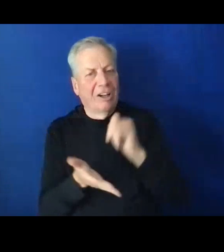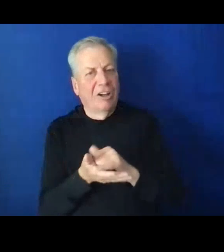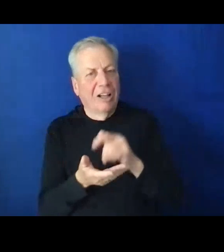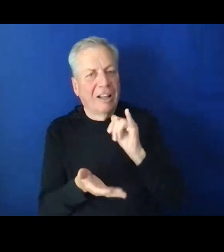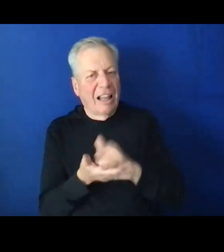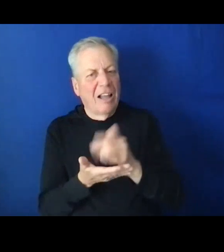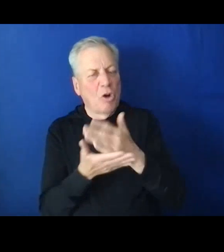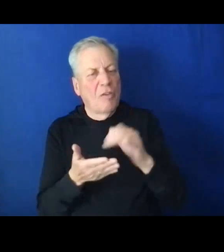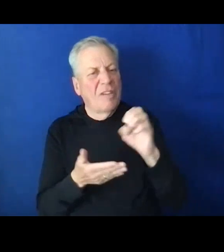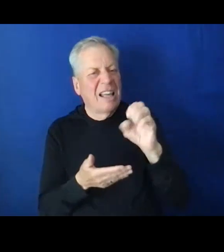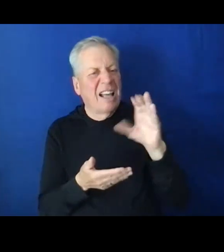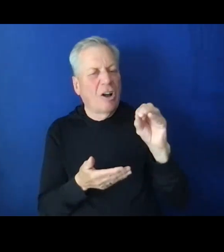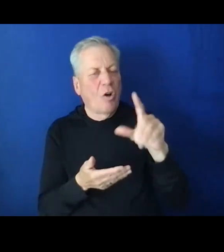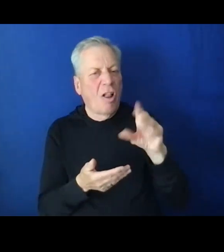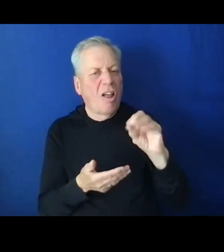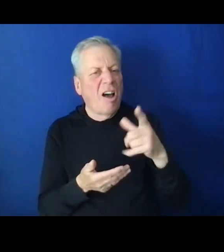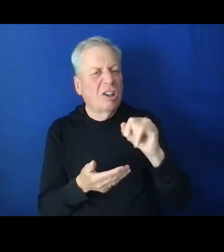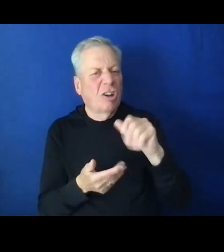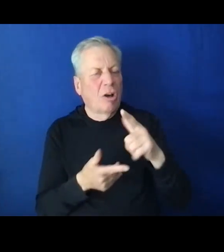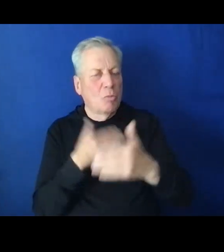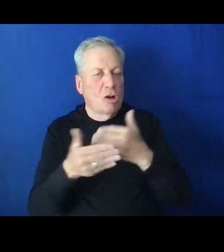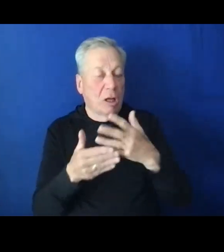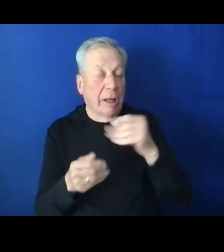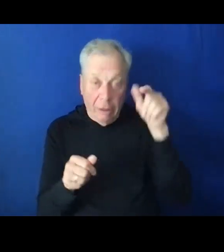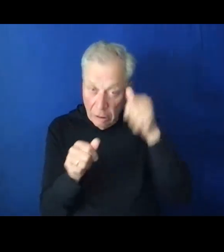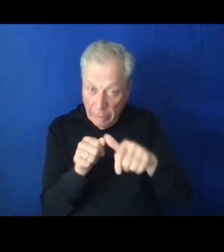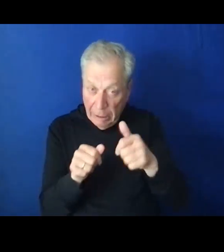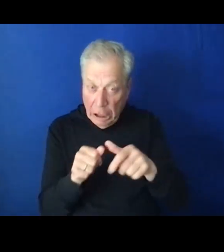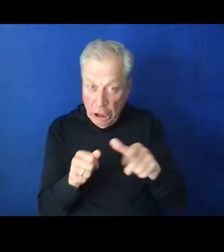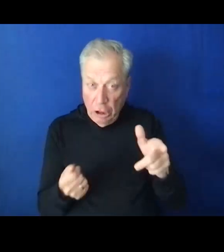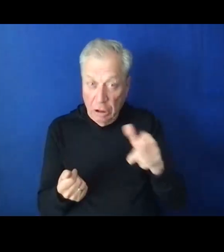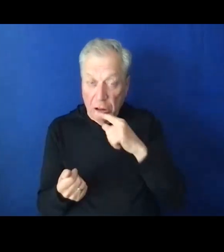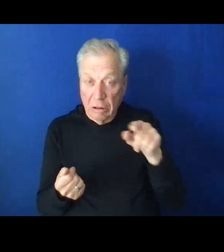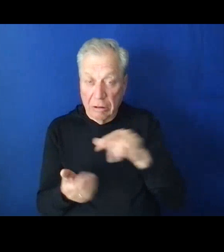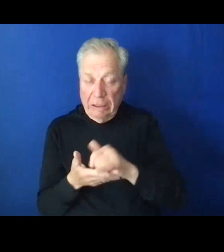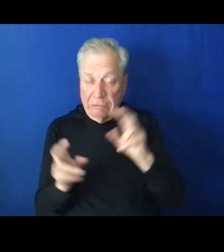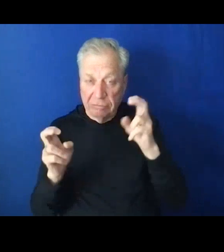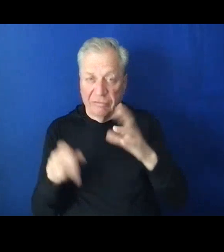process, but keeping safety in mind. Oh, we have YouTube videos. That's fun.